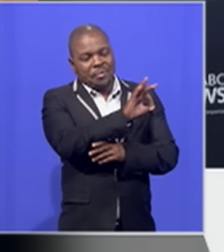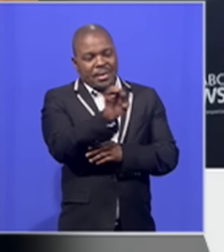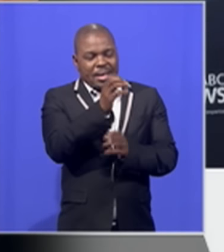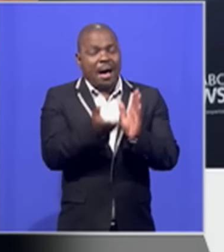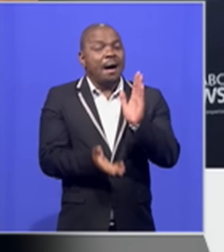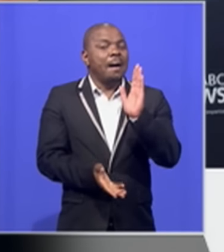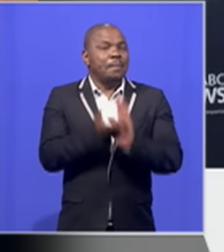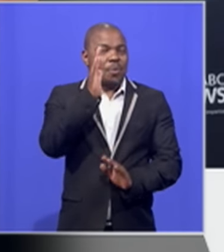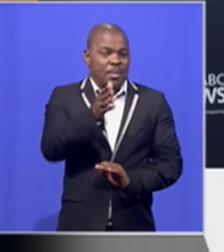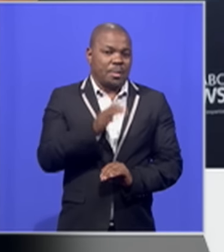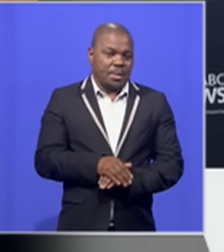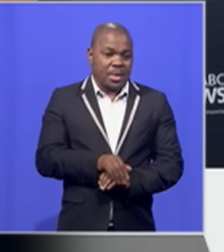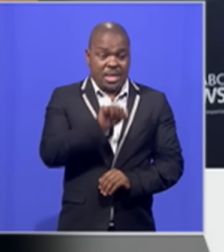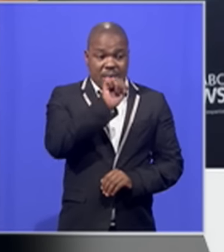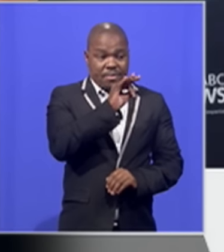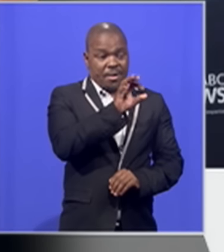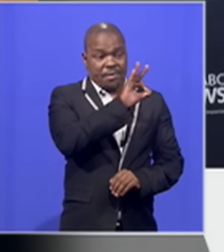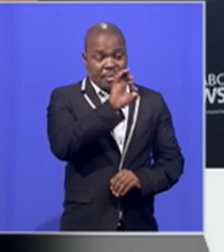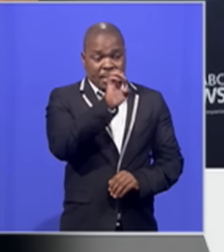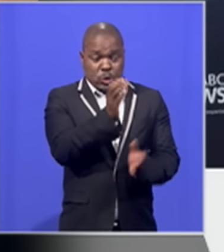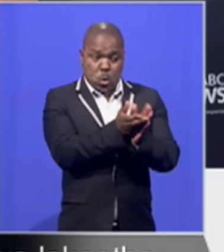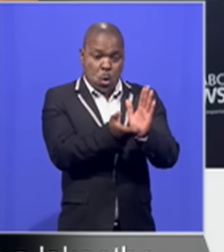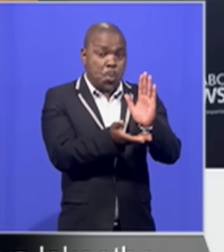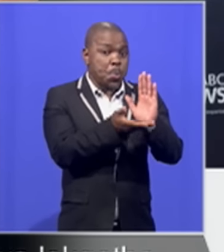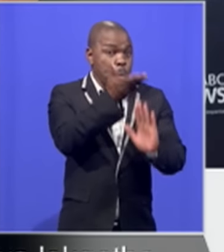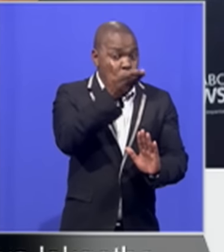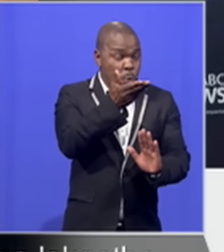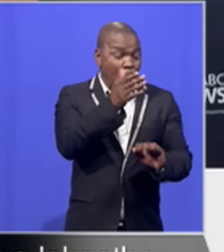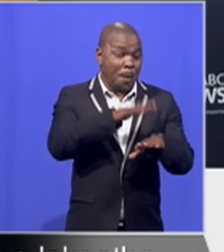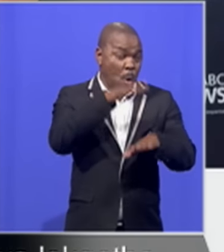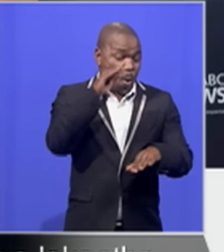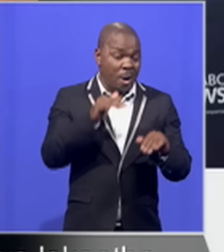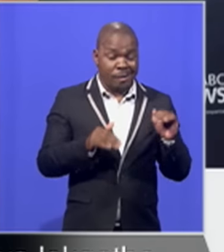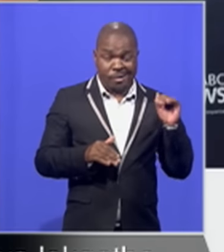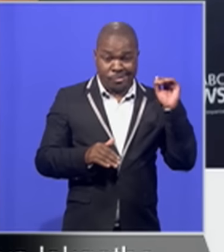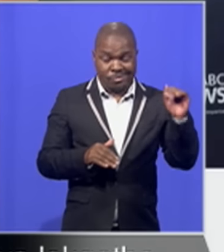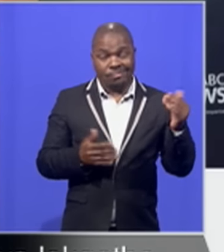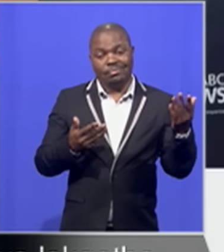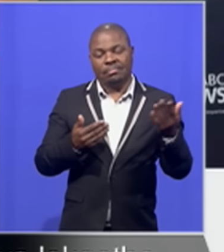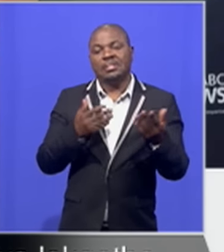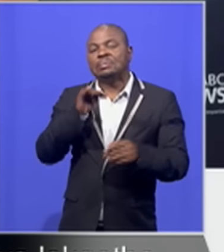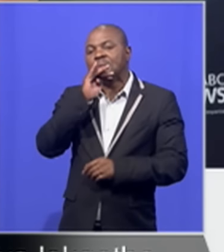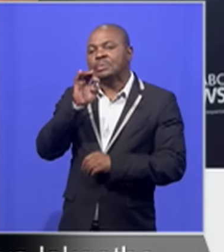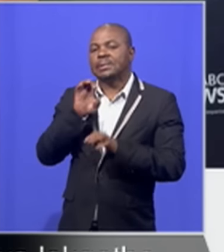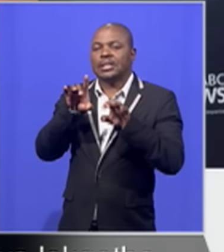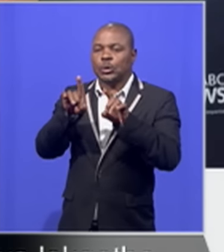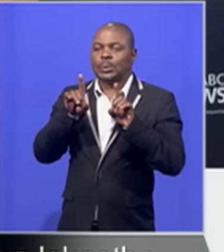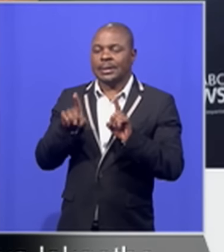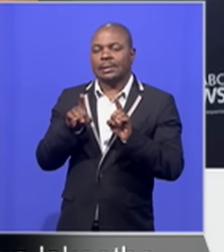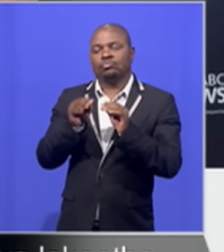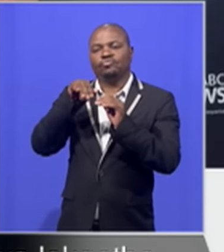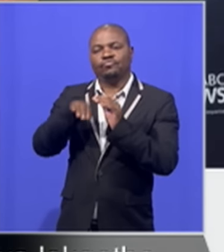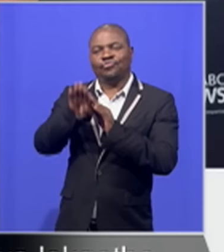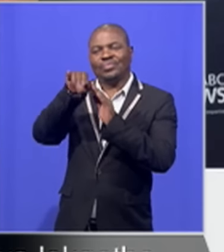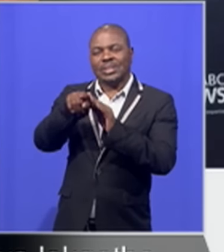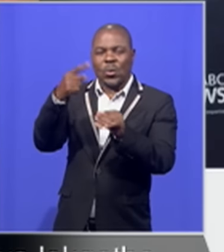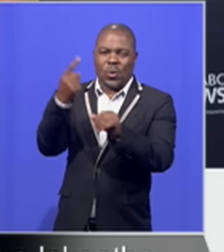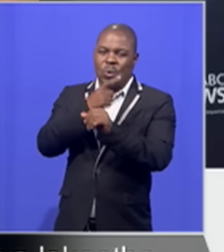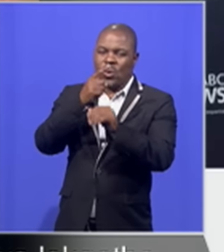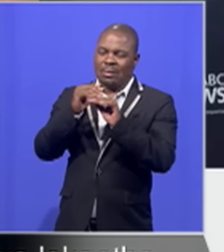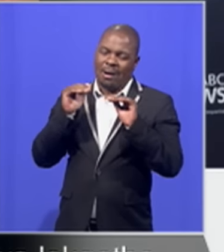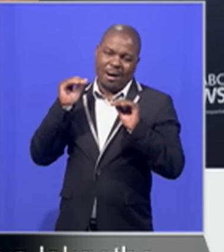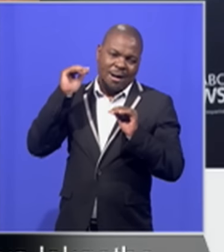difficulty with fee increases that increase too high is this: education inflation is always higher than